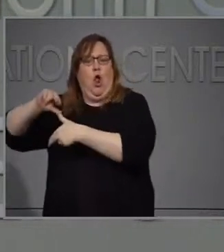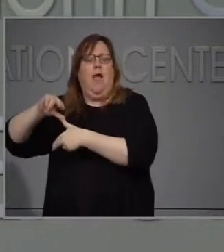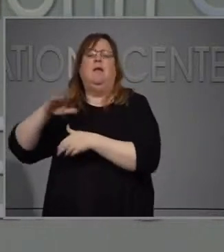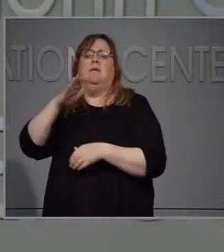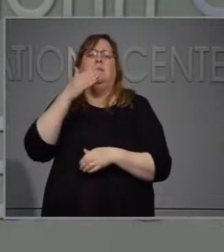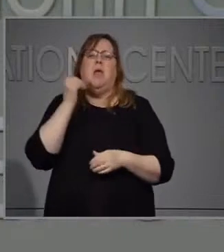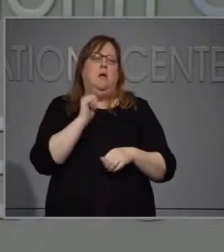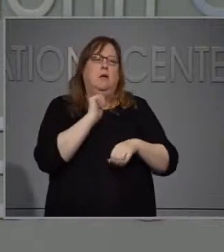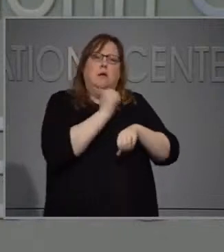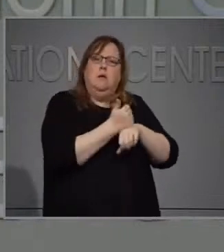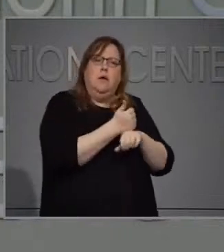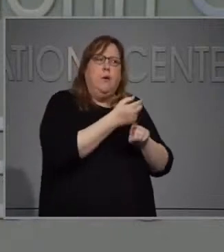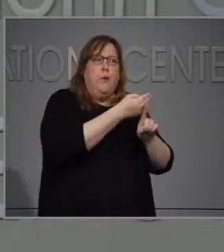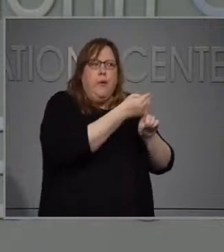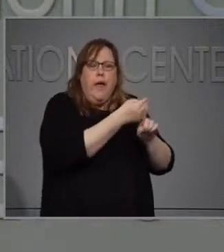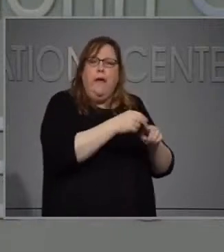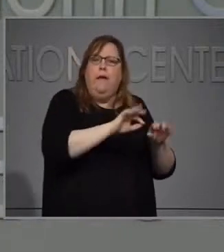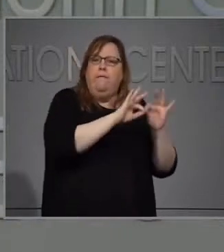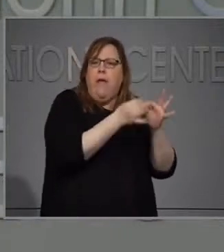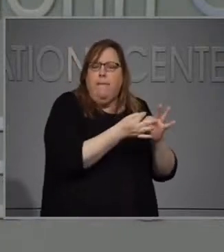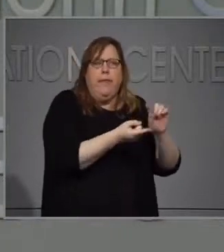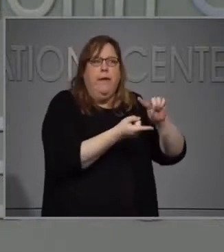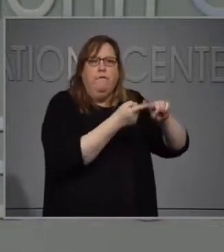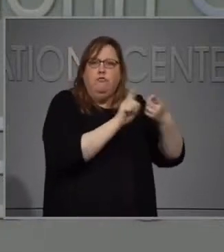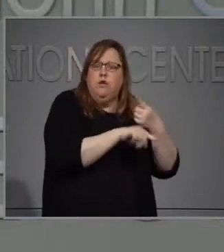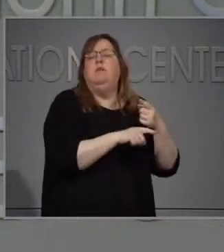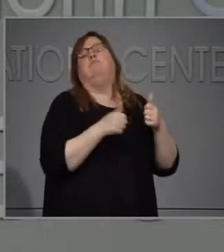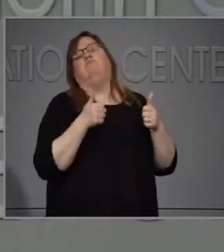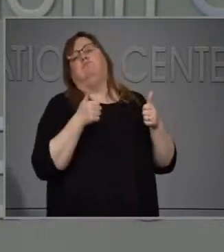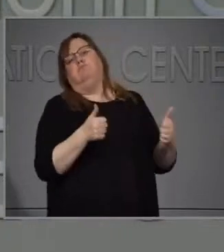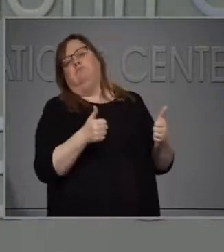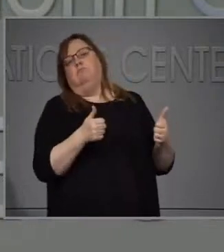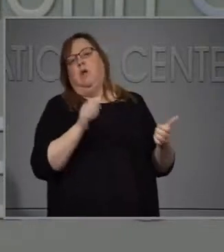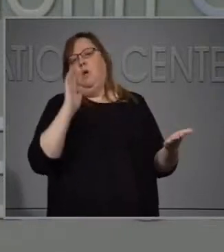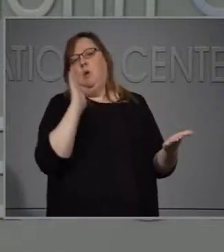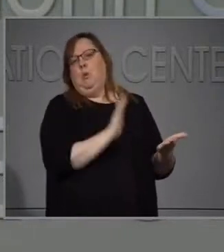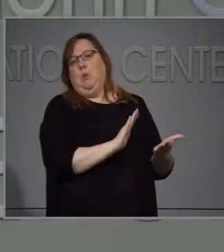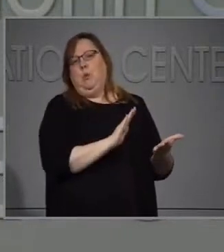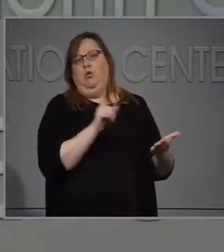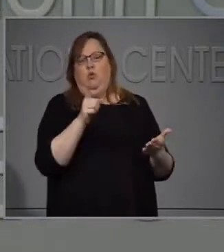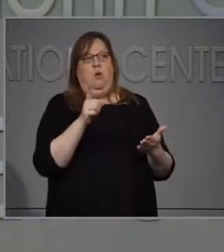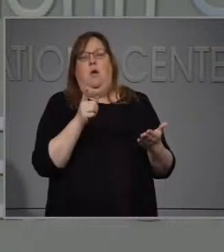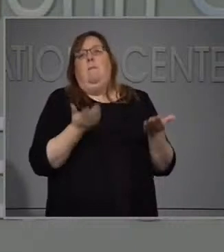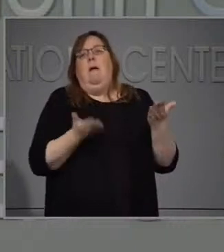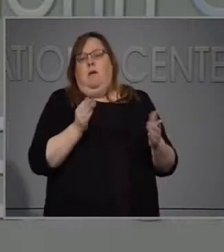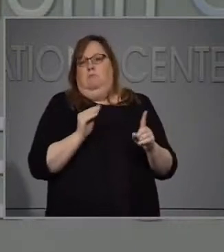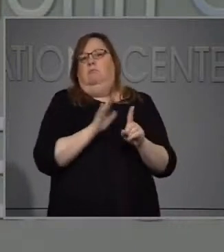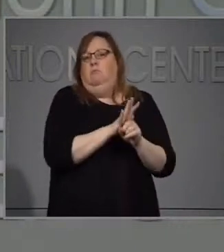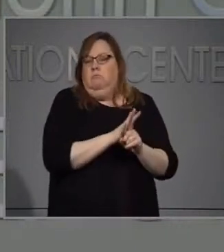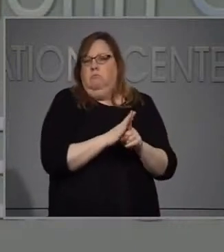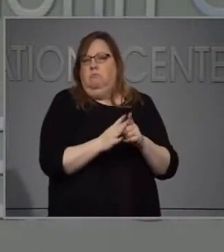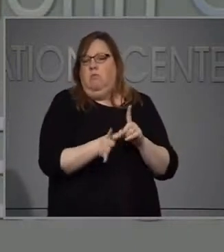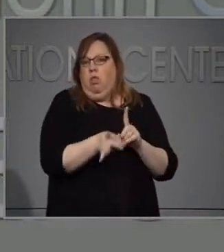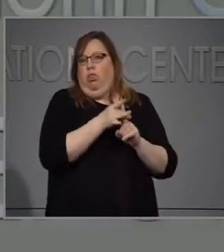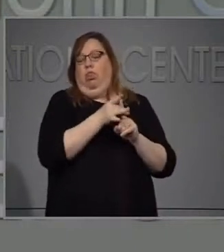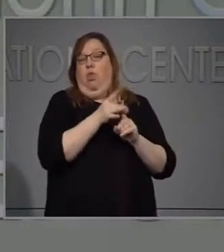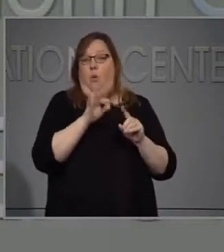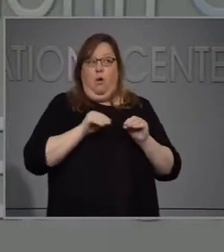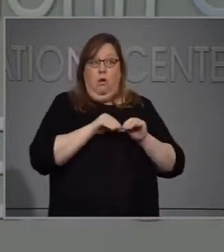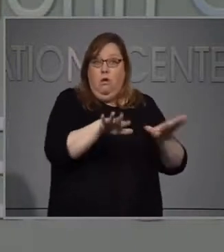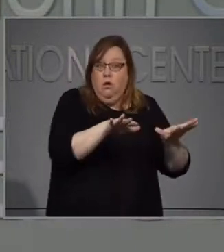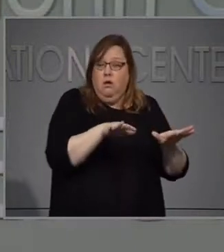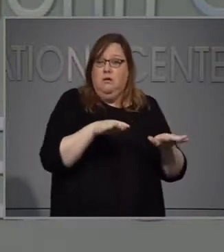environment. Staying with family, friends, or at a hotel will reduce the chances of you being exposed to or transmitting